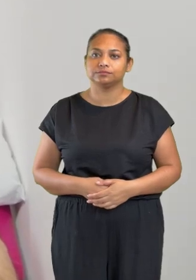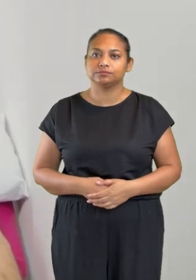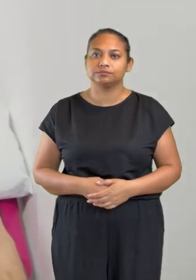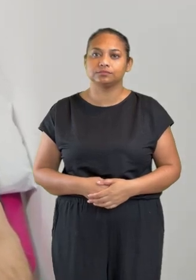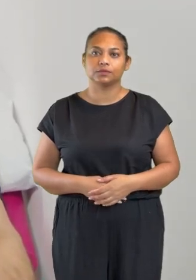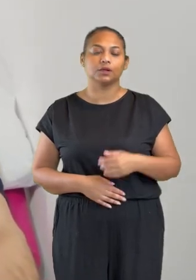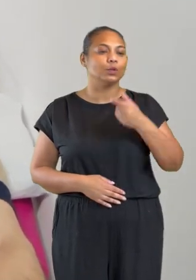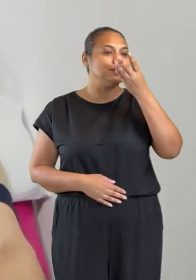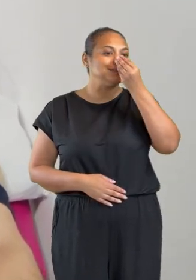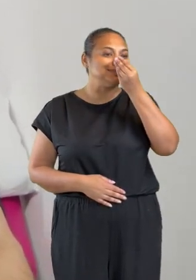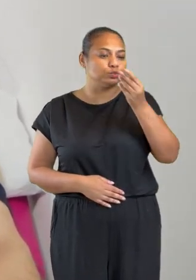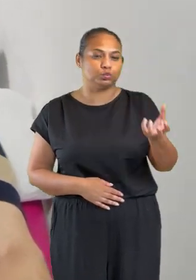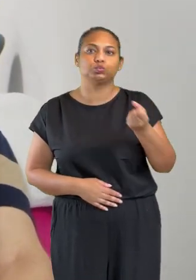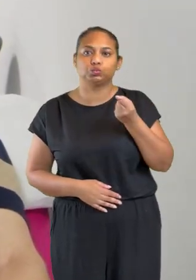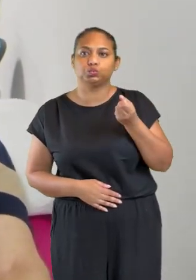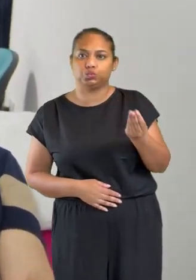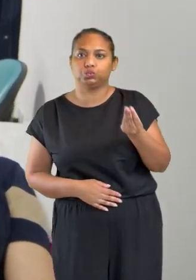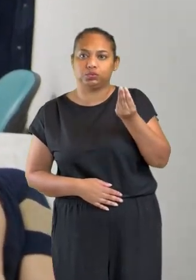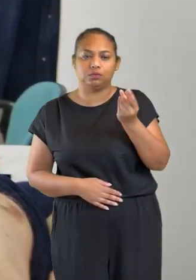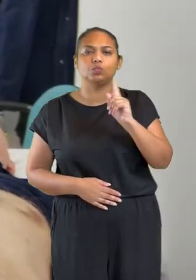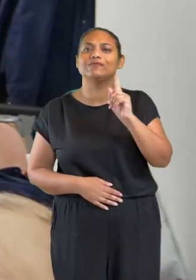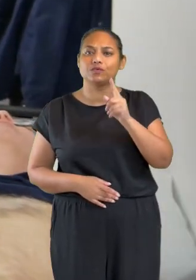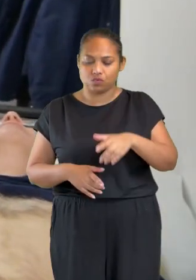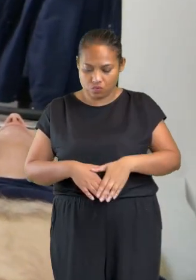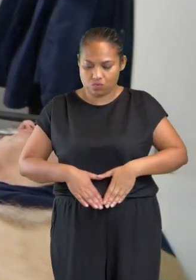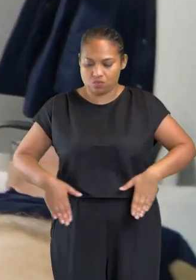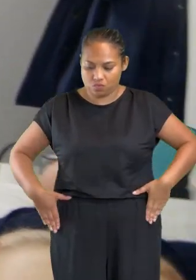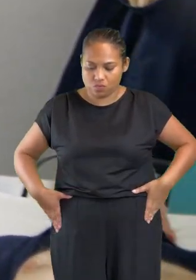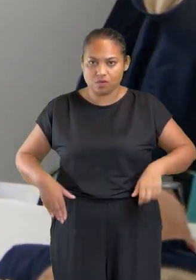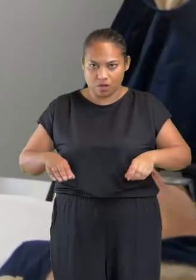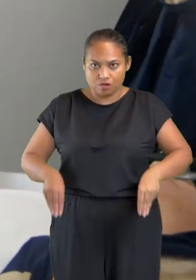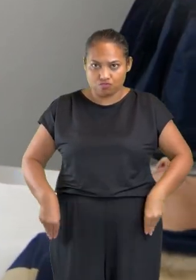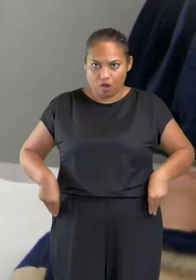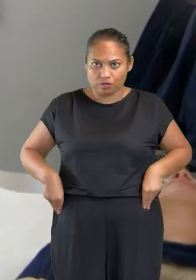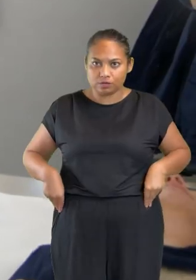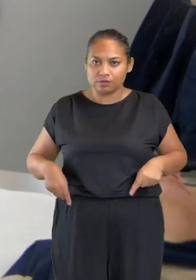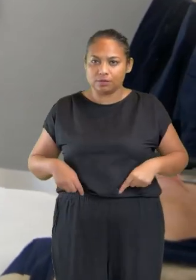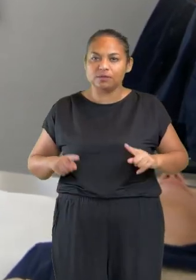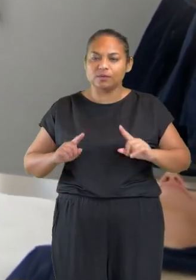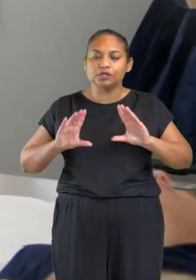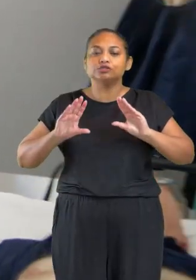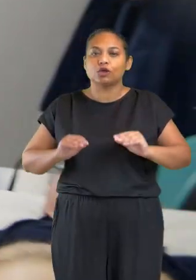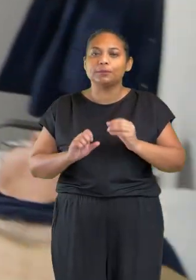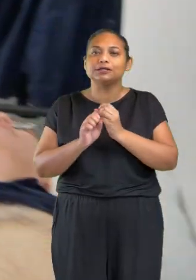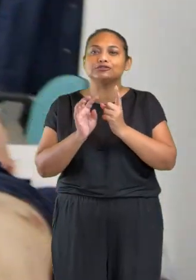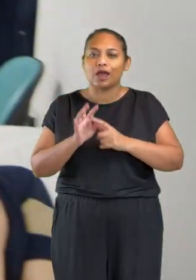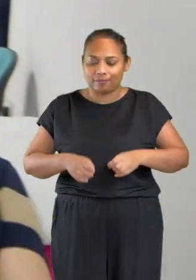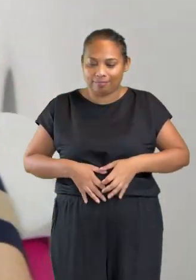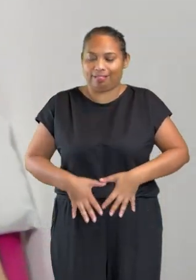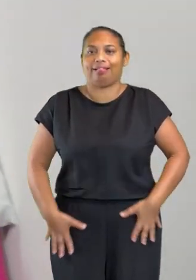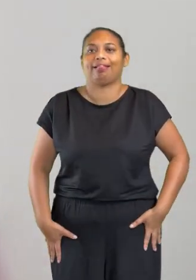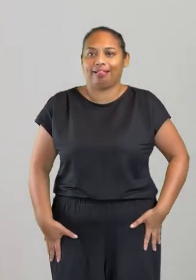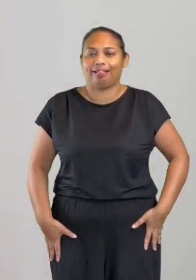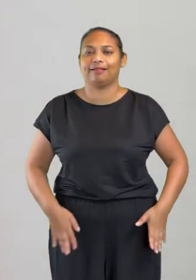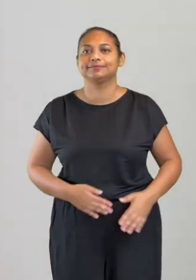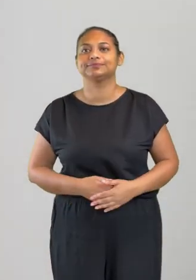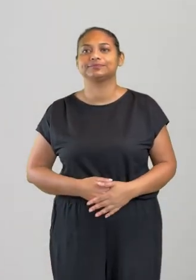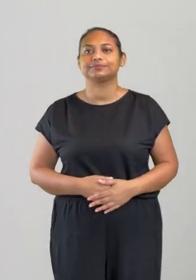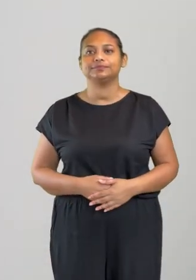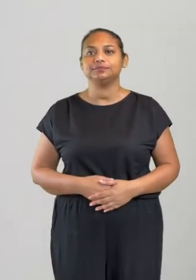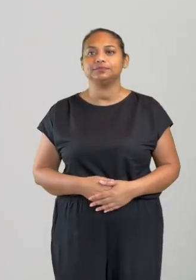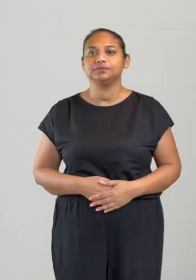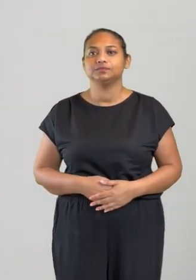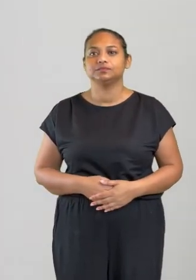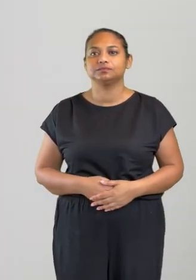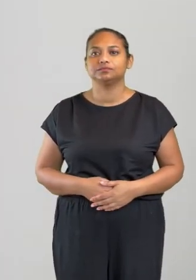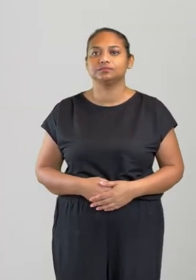And I'm going to put a bit of tissue on your trousers so we don't get too much gel everywhere.